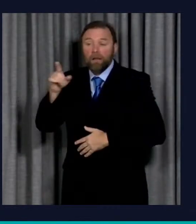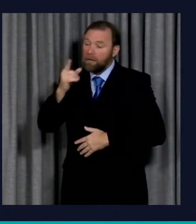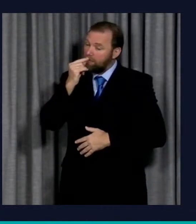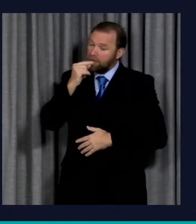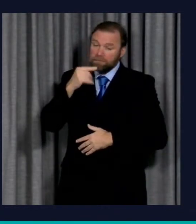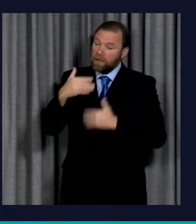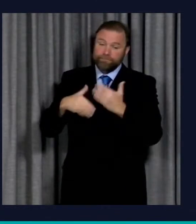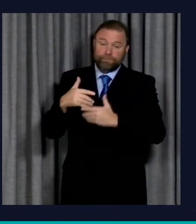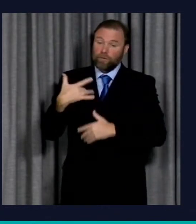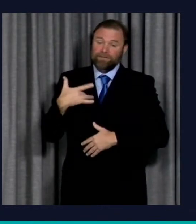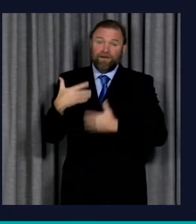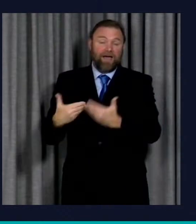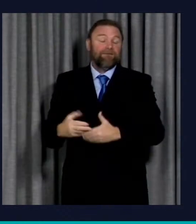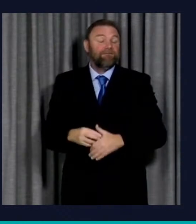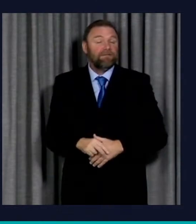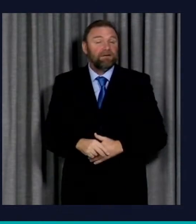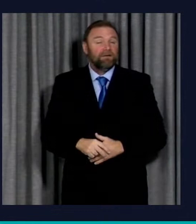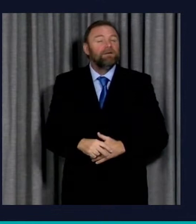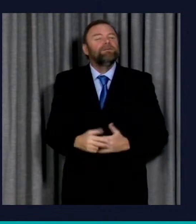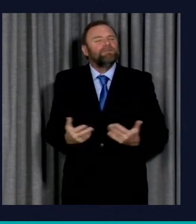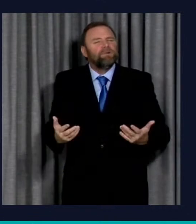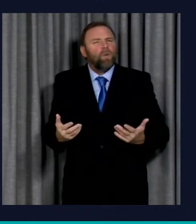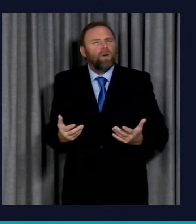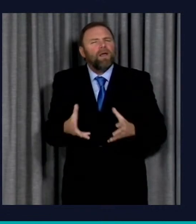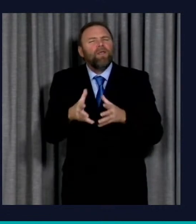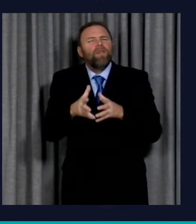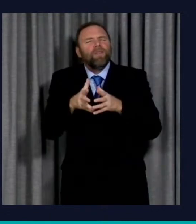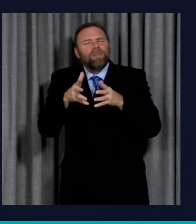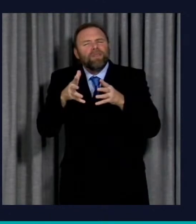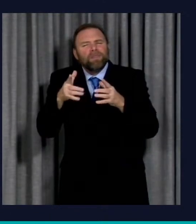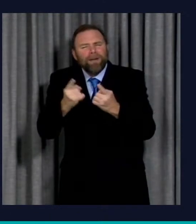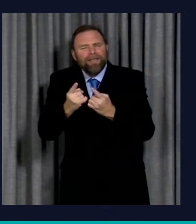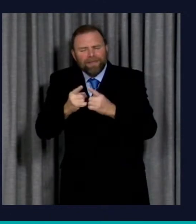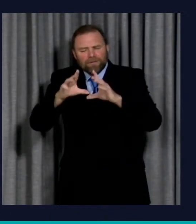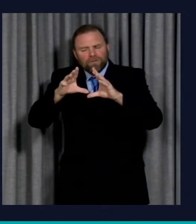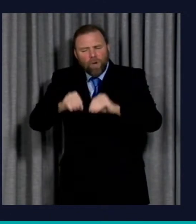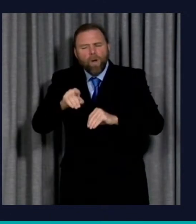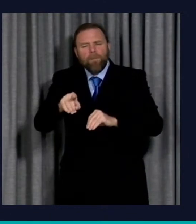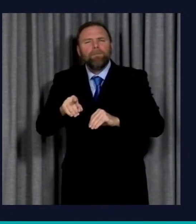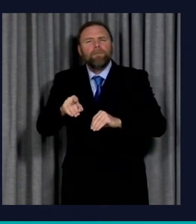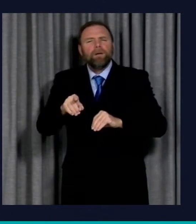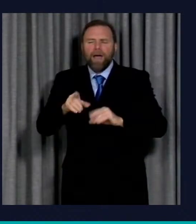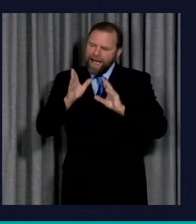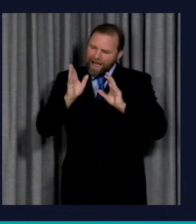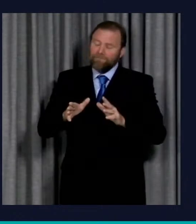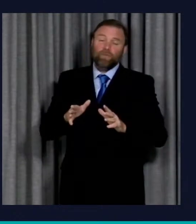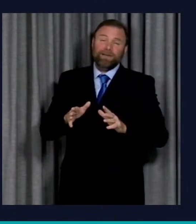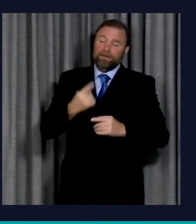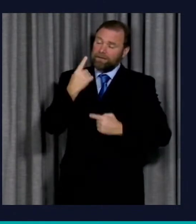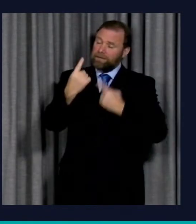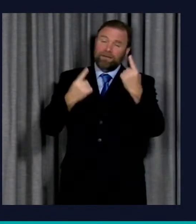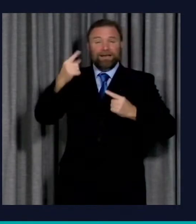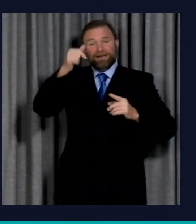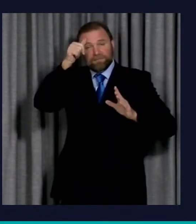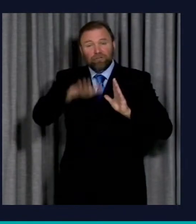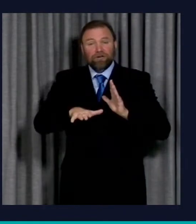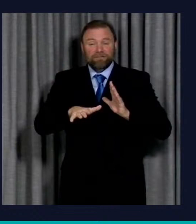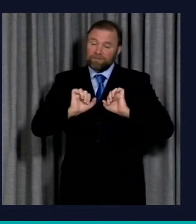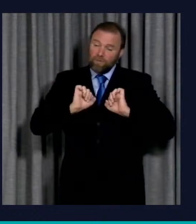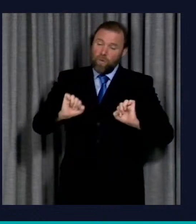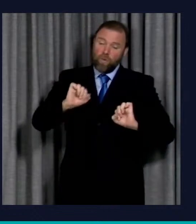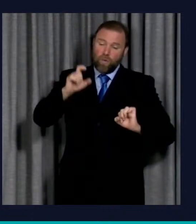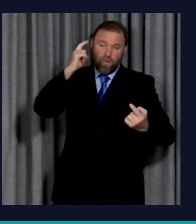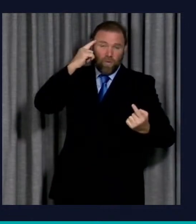the illness at all. So the main thing that prevents that from happening is people's experience of coronavirus and